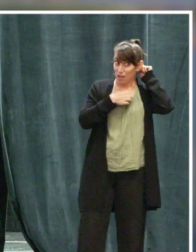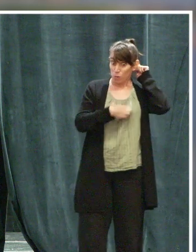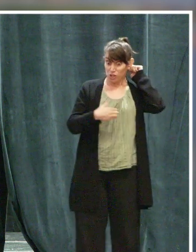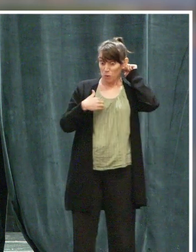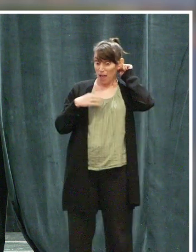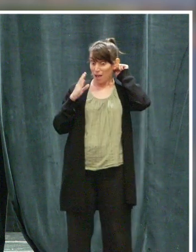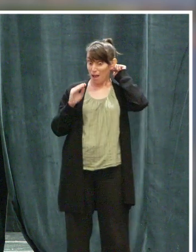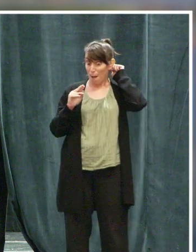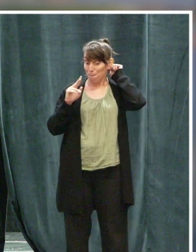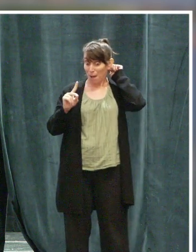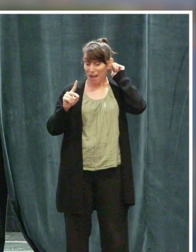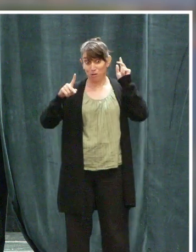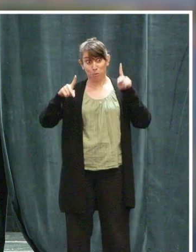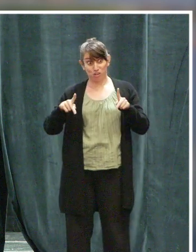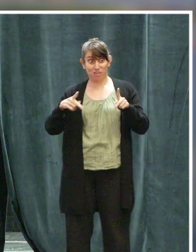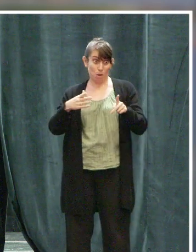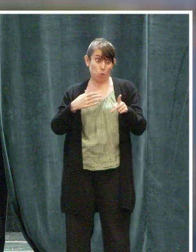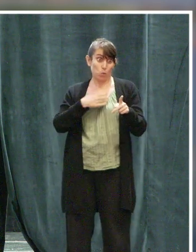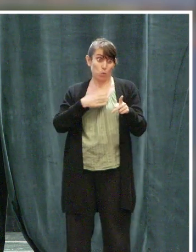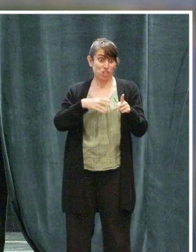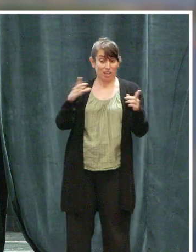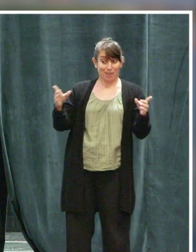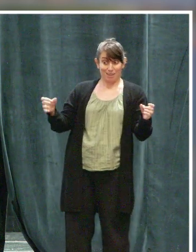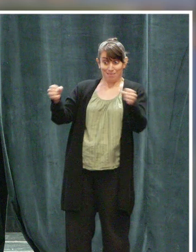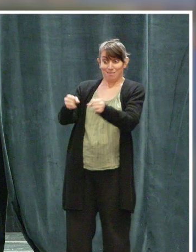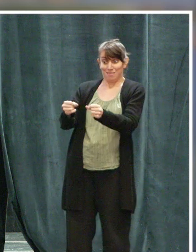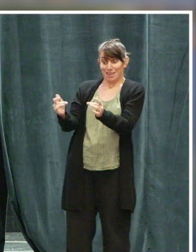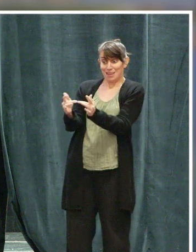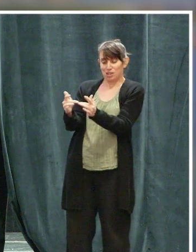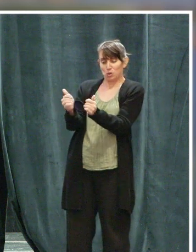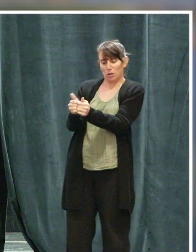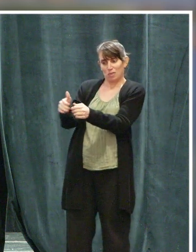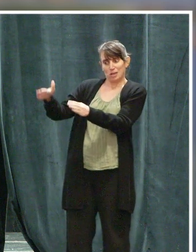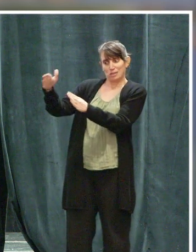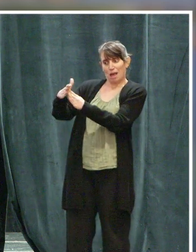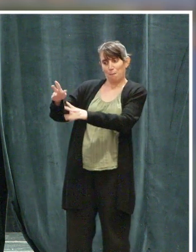table so I could give Peter's line of, I'll go meet you at the bond table. We could talk about bonds. But